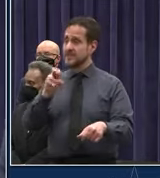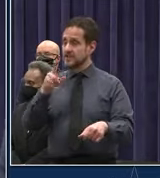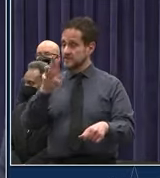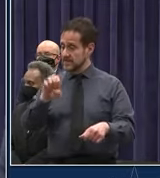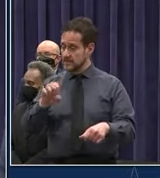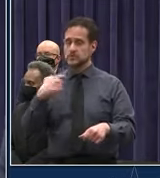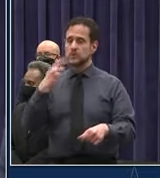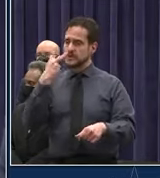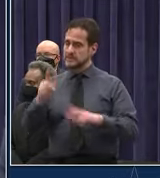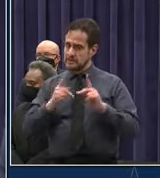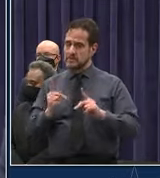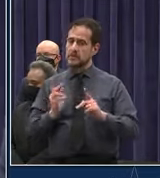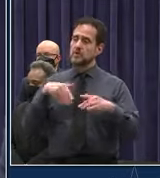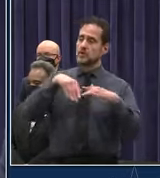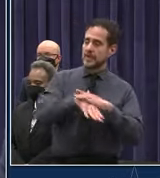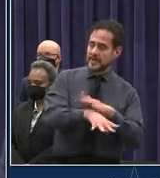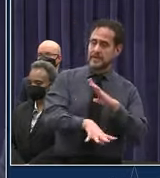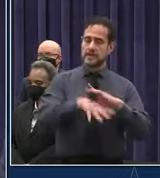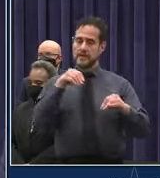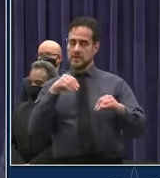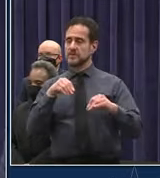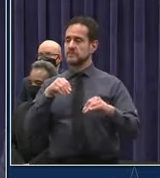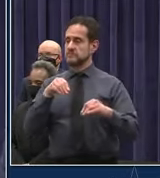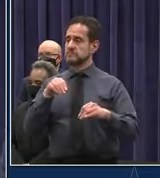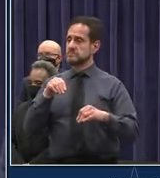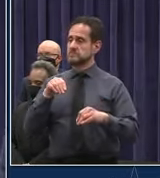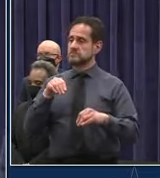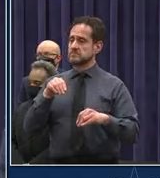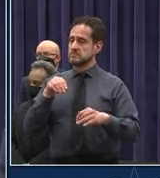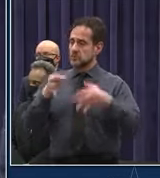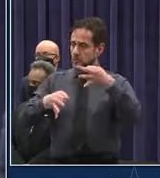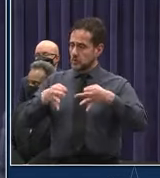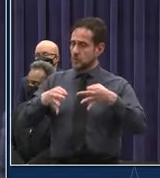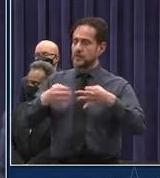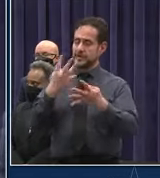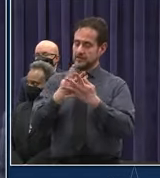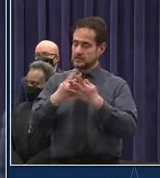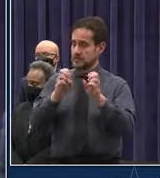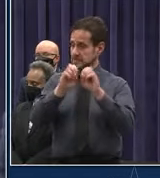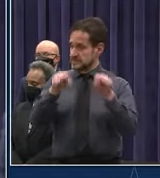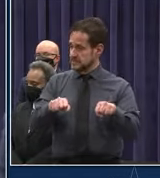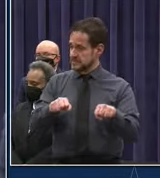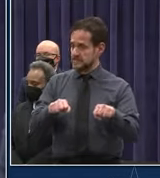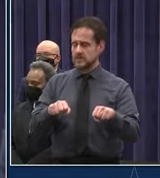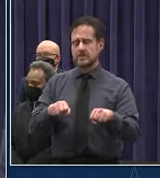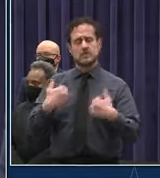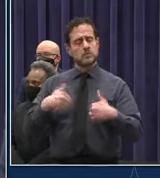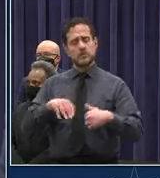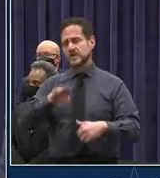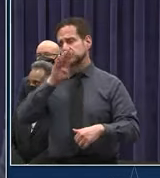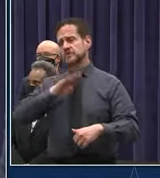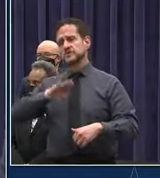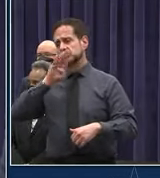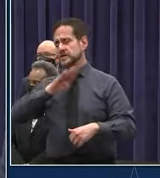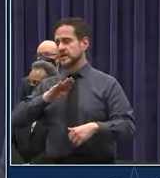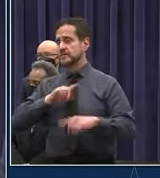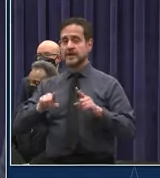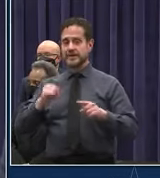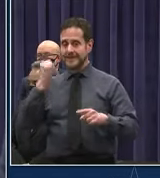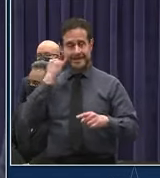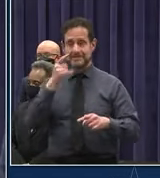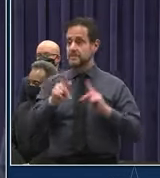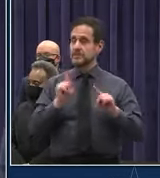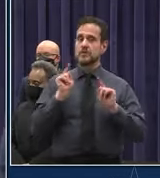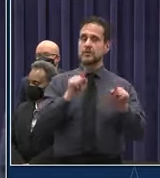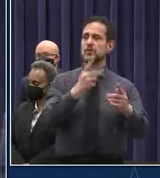to this situation. What needs to happen is that we have to wrap around services to young people who are